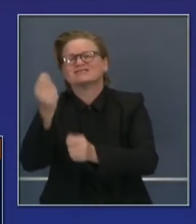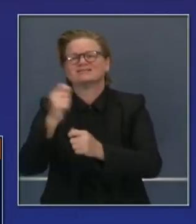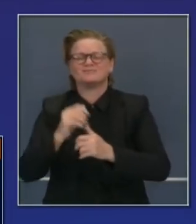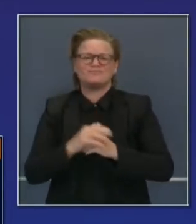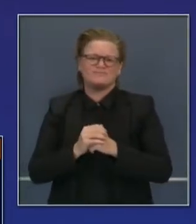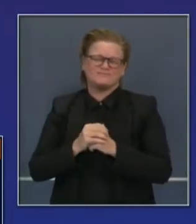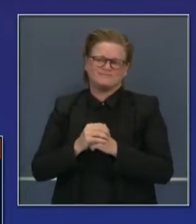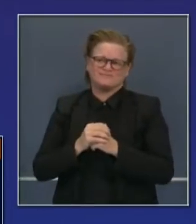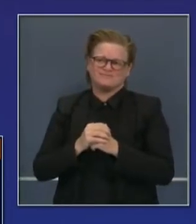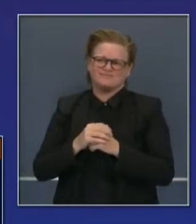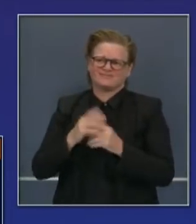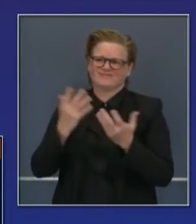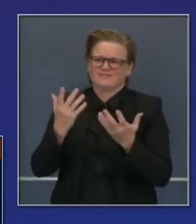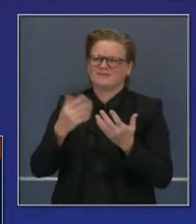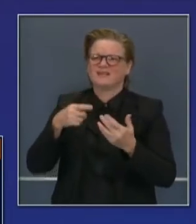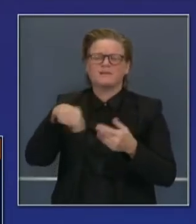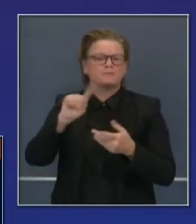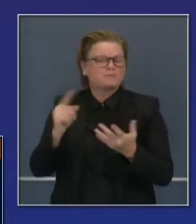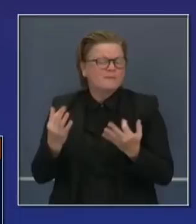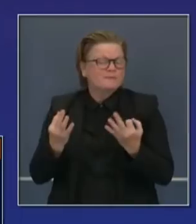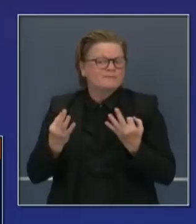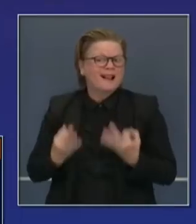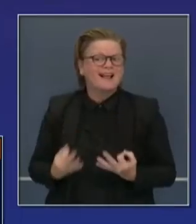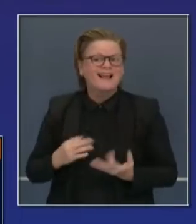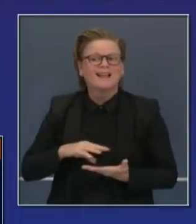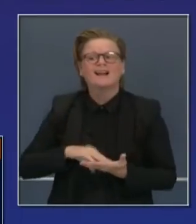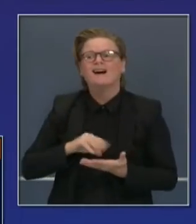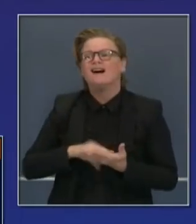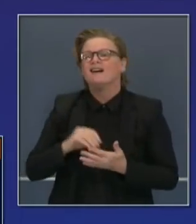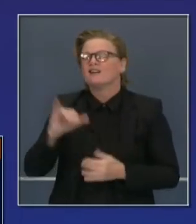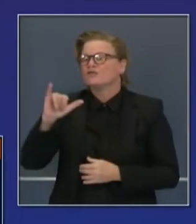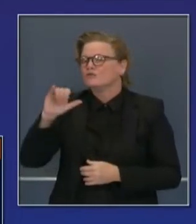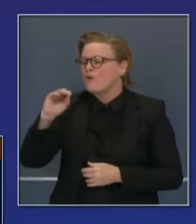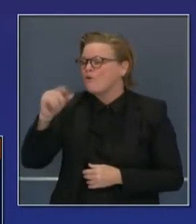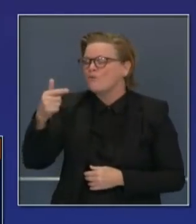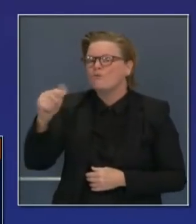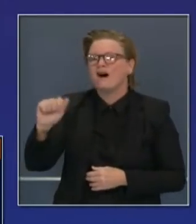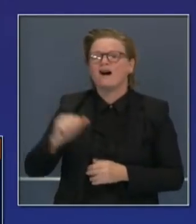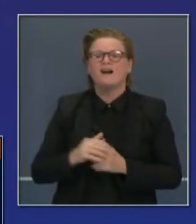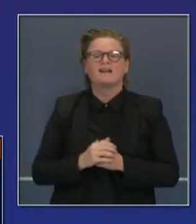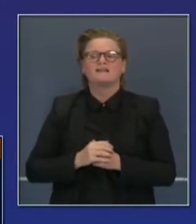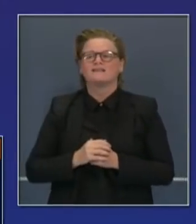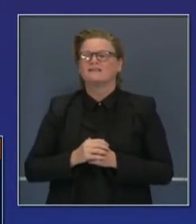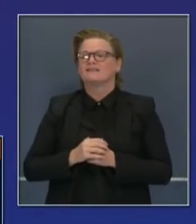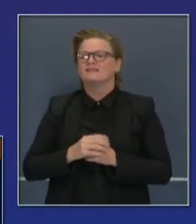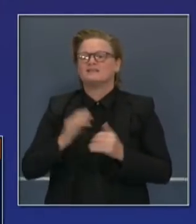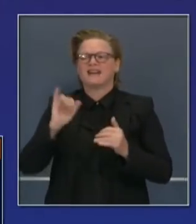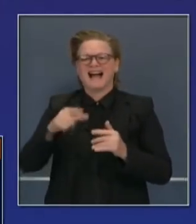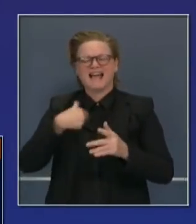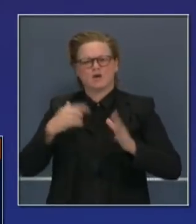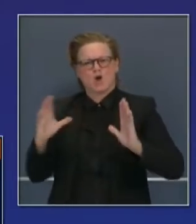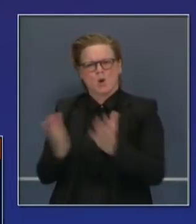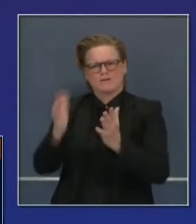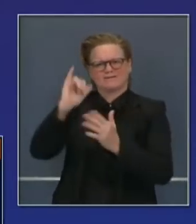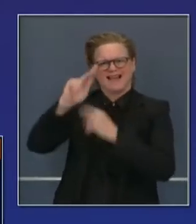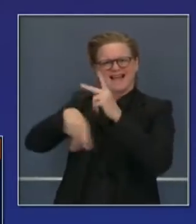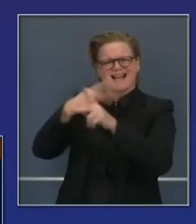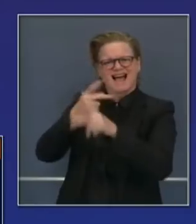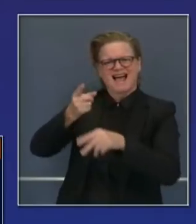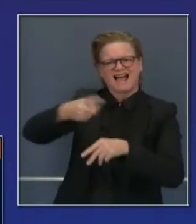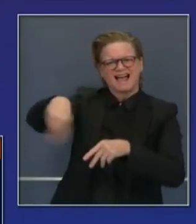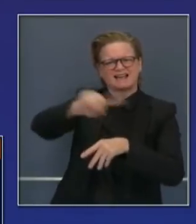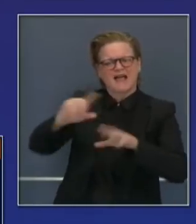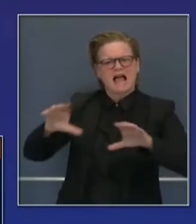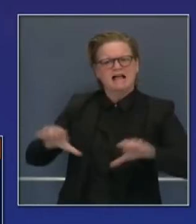learning to meditate more and more, I imagine, in yoga, we encourage those activities. So this is really important to take care